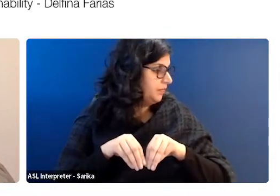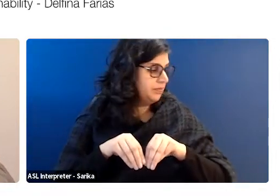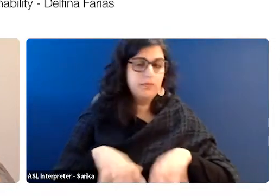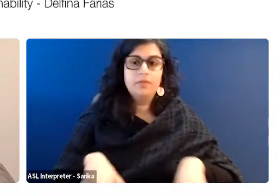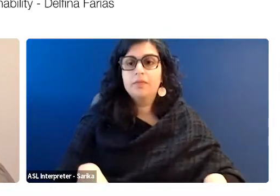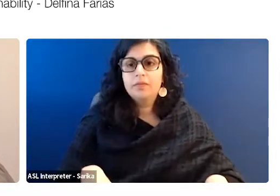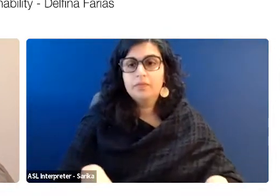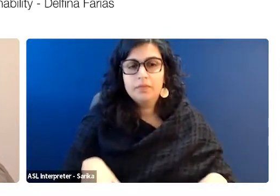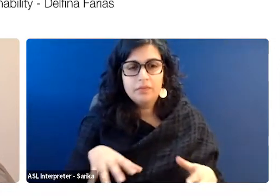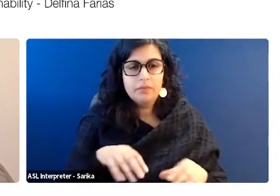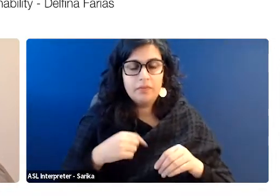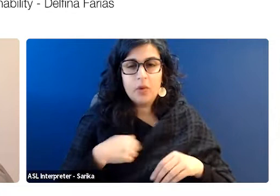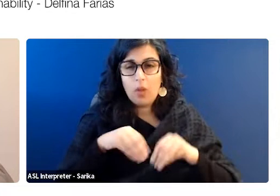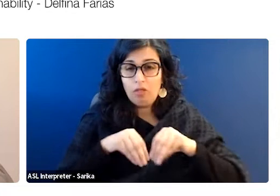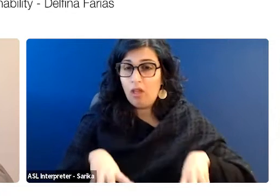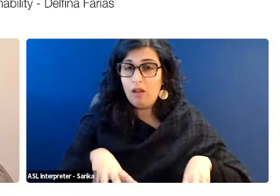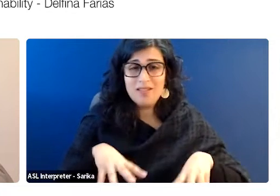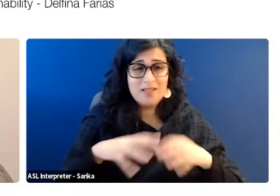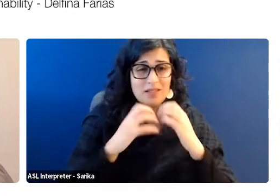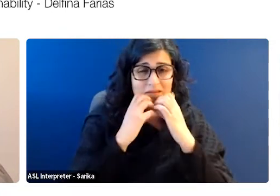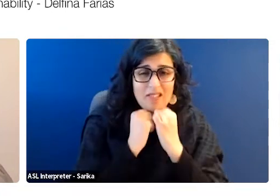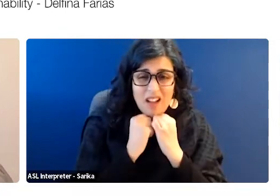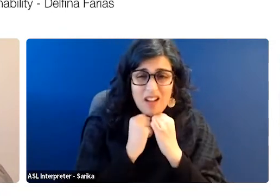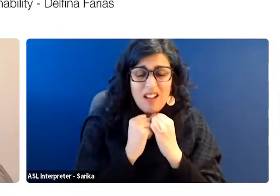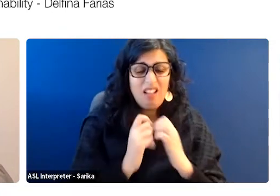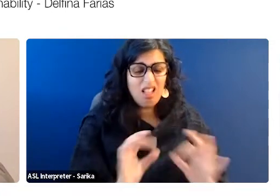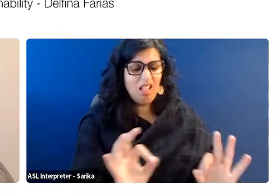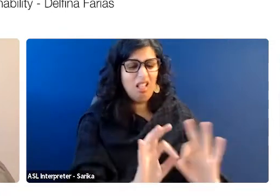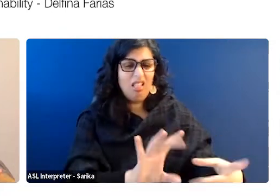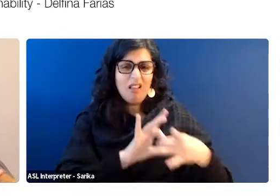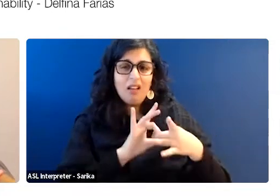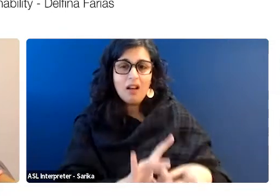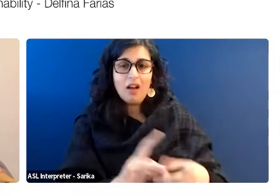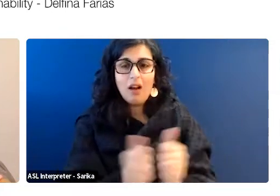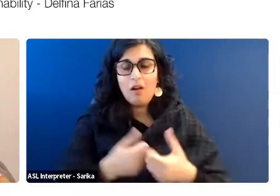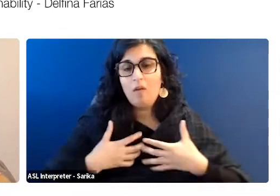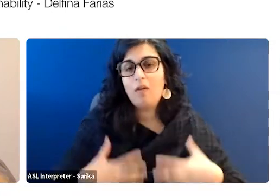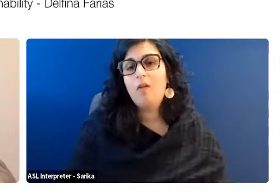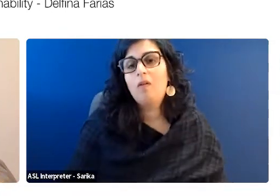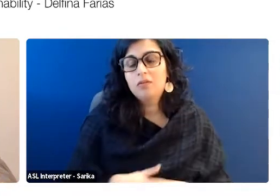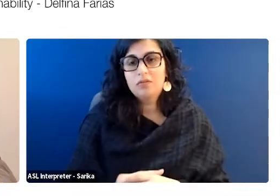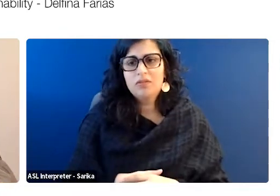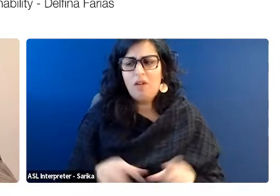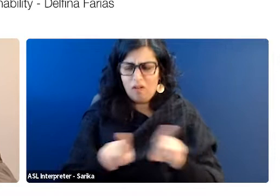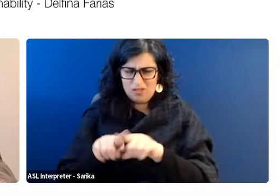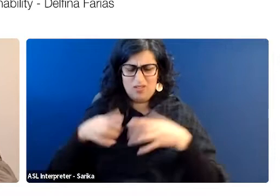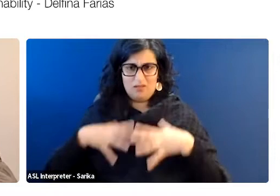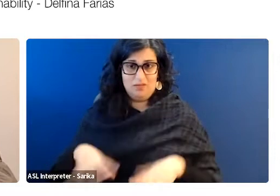the value and the connection with our garments, and also our garments are not